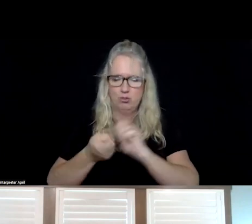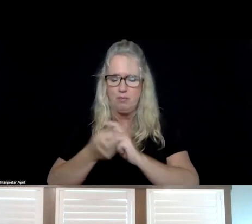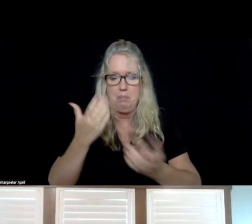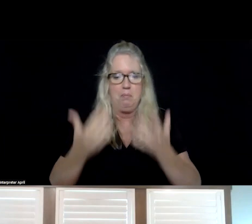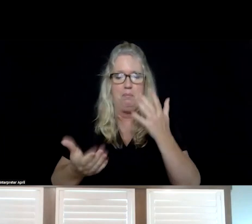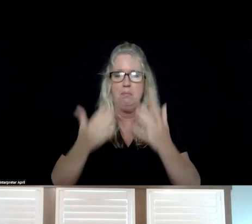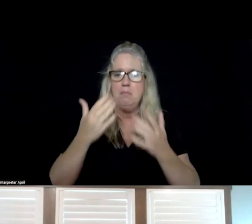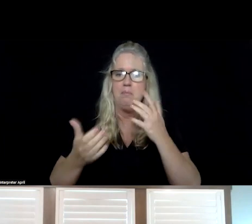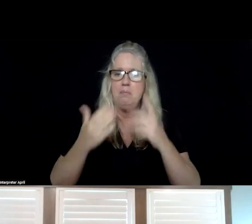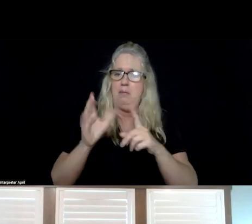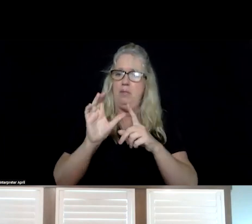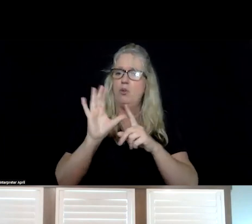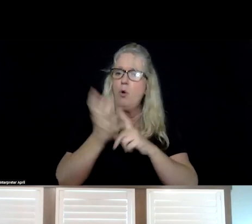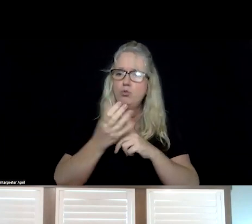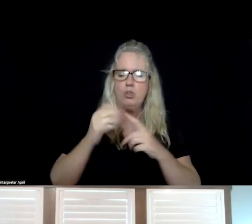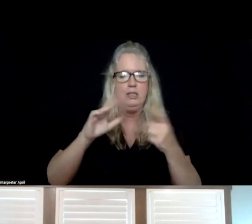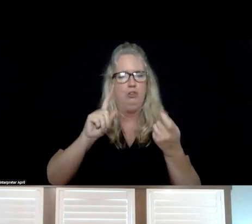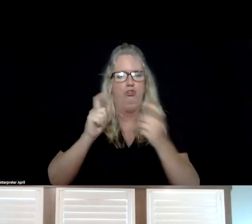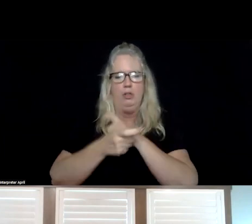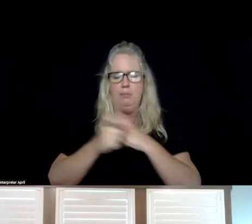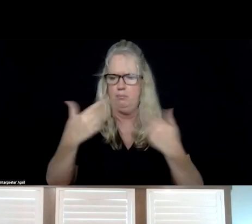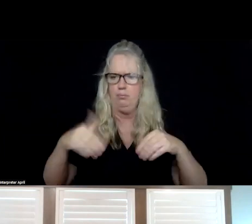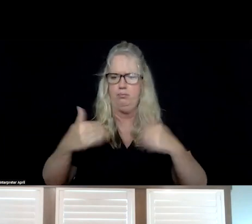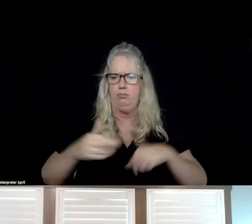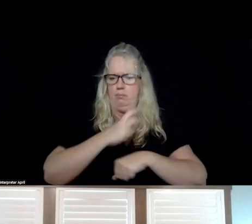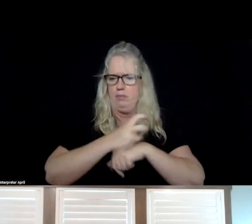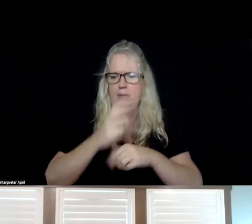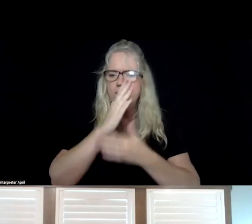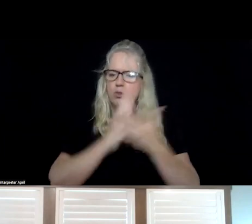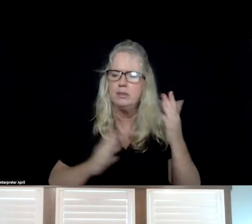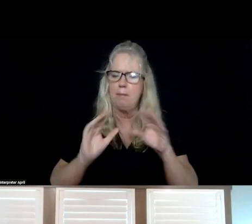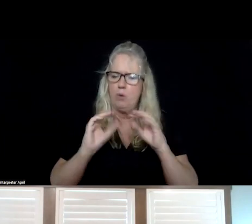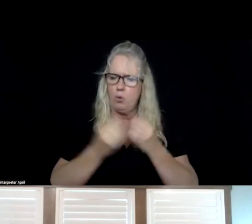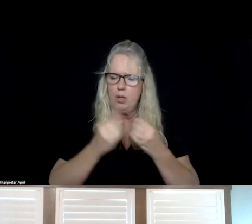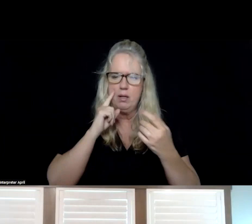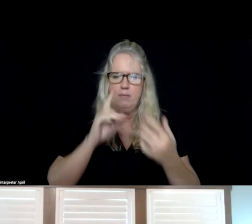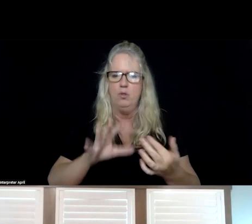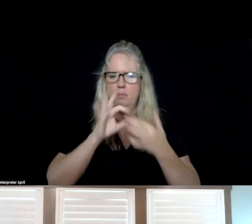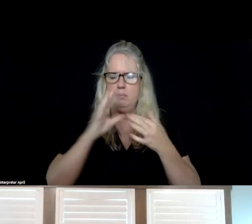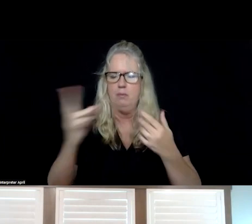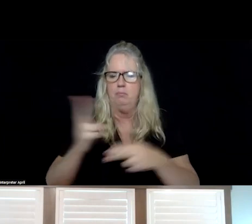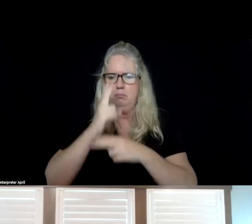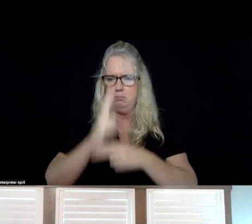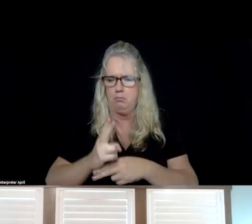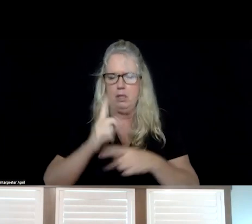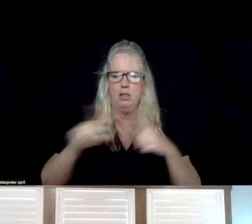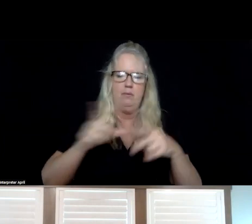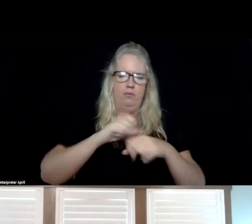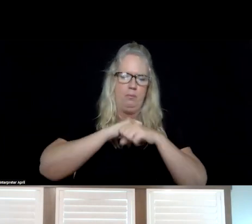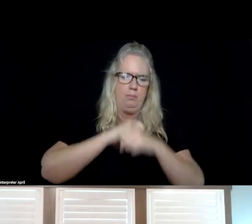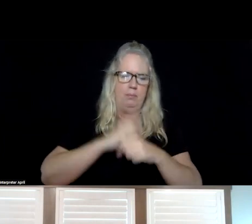shifts that might potentially be difficult for some organizations, that, especially those that are accustomed to being the protectors of the